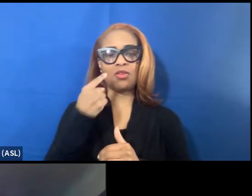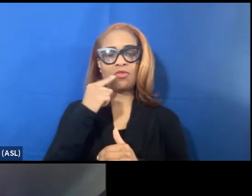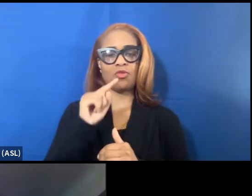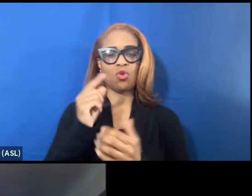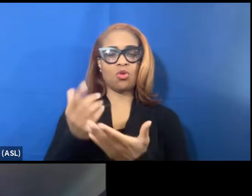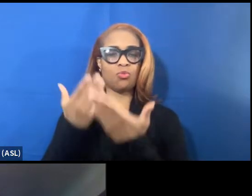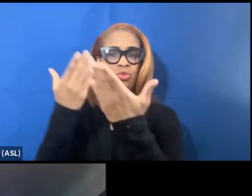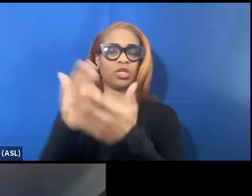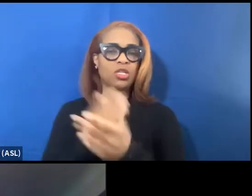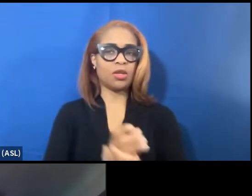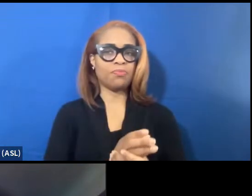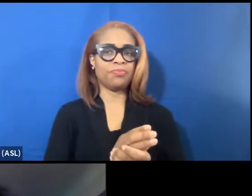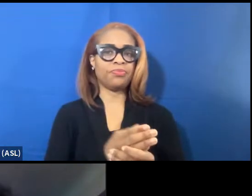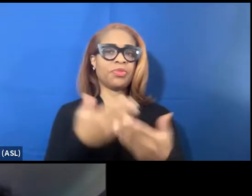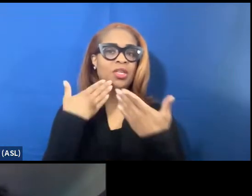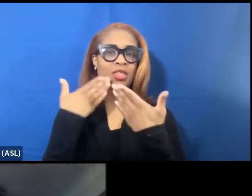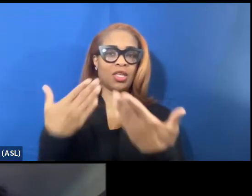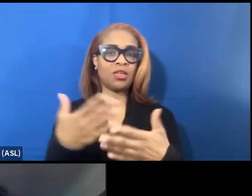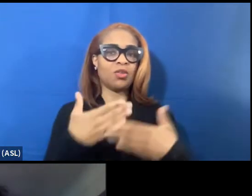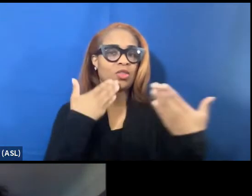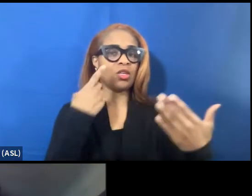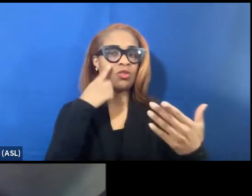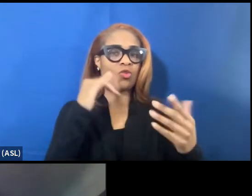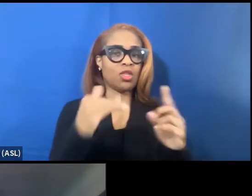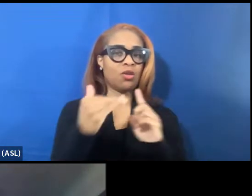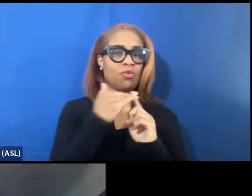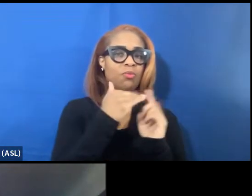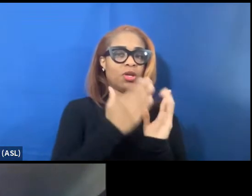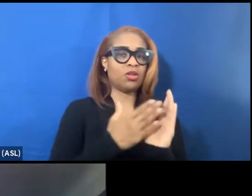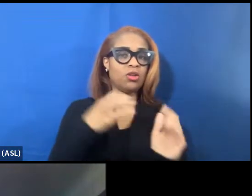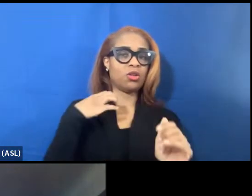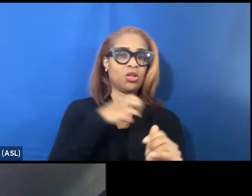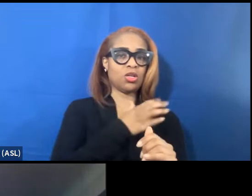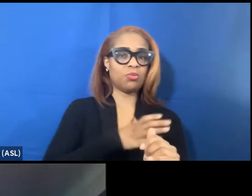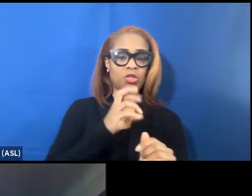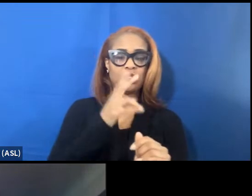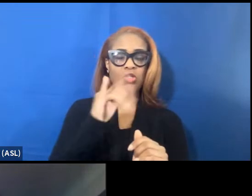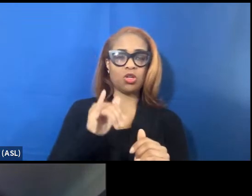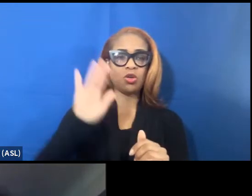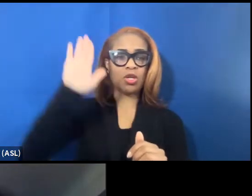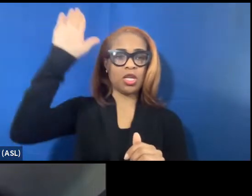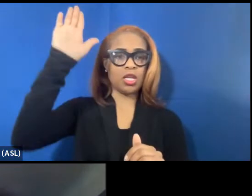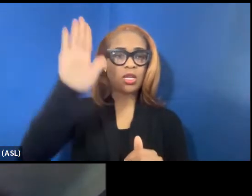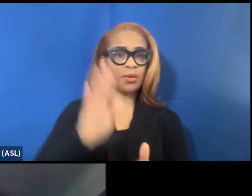you thank you thank you for that reminder commissioner clark commissioner uh curry you have your hand